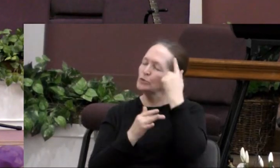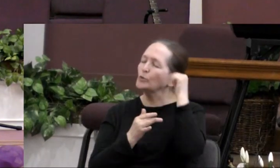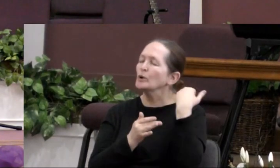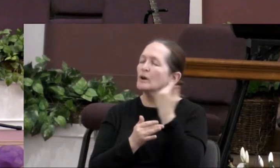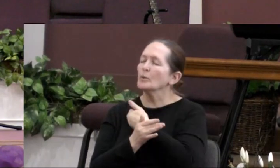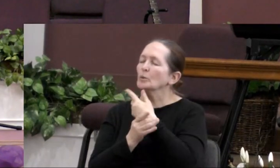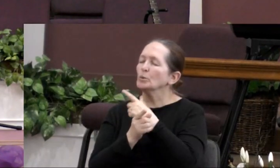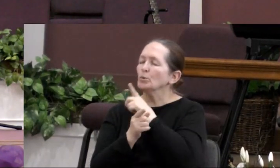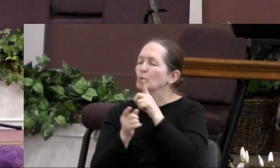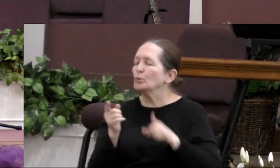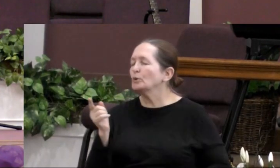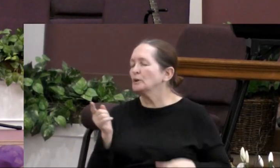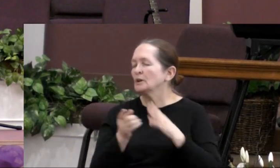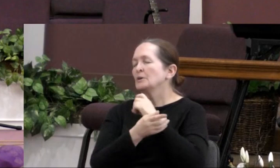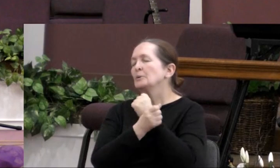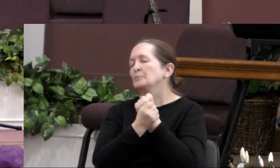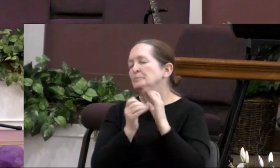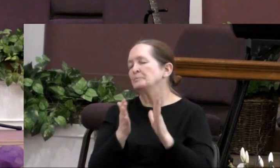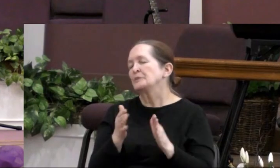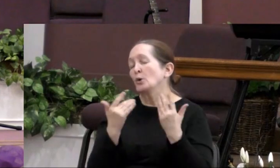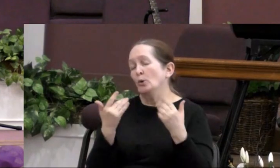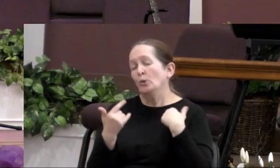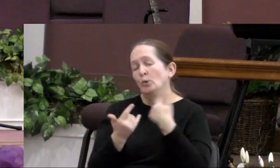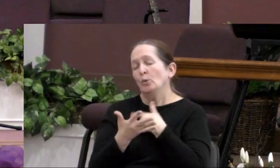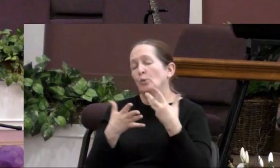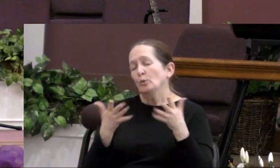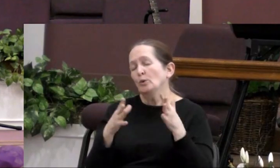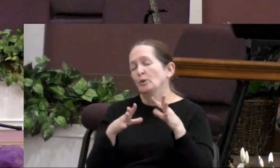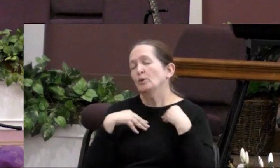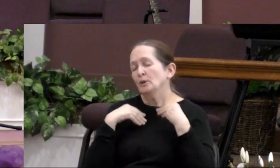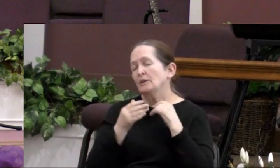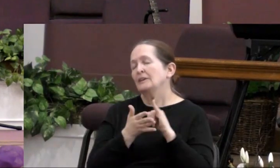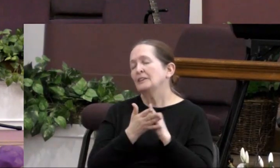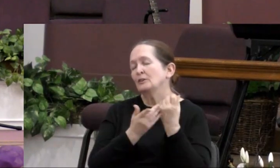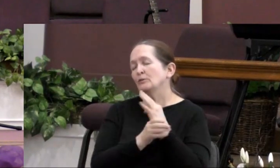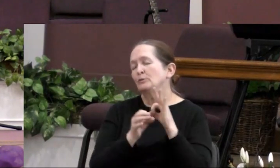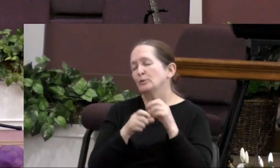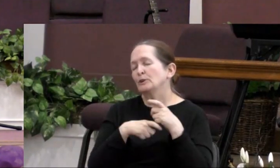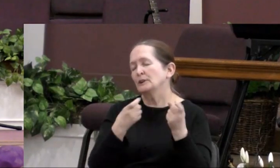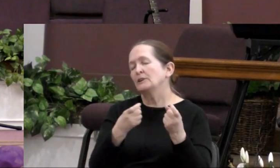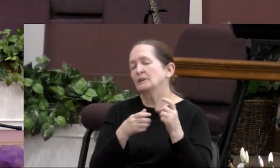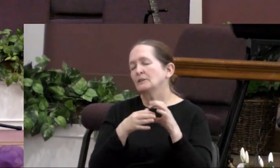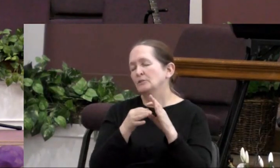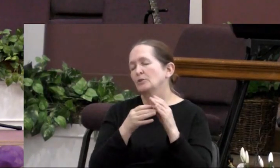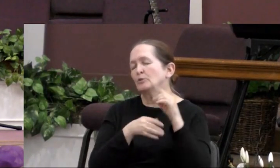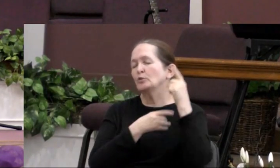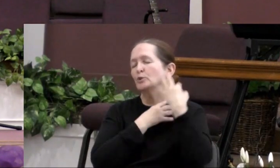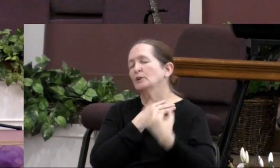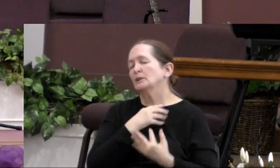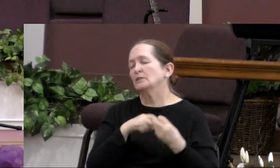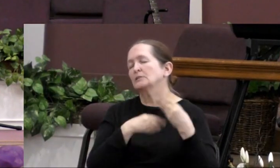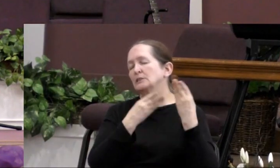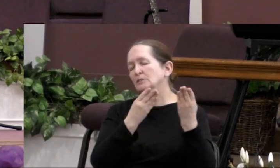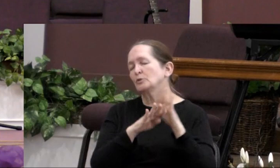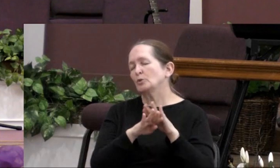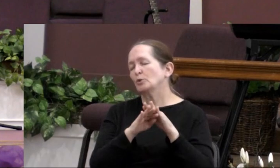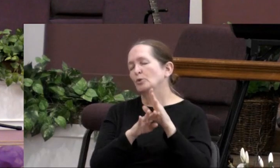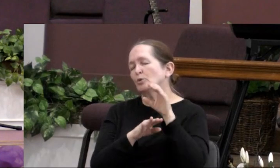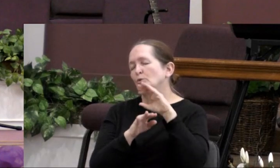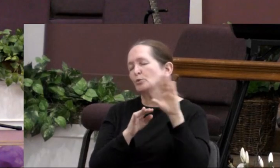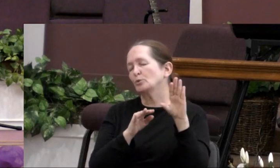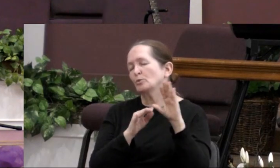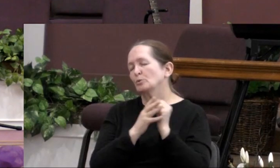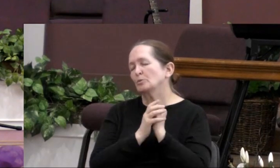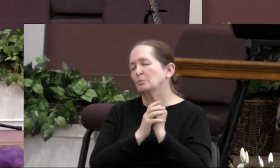Savior? Have we received that free gift of grace that was given on the cross and made it our